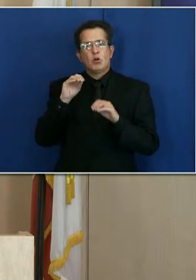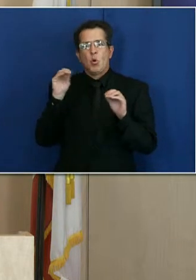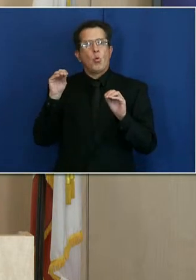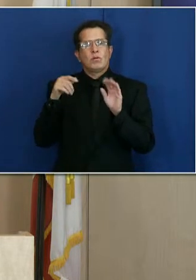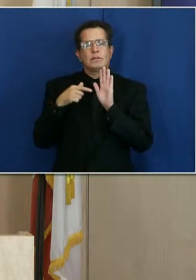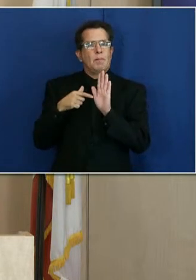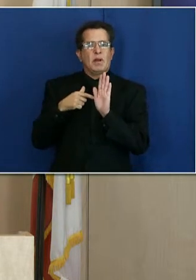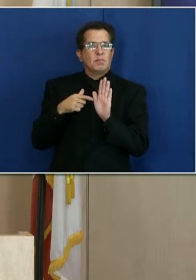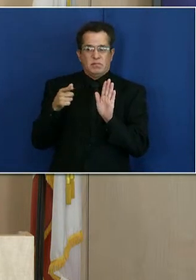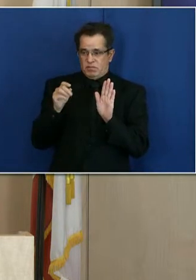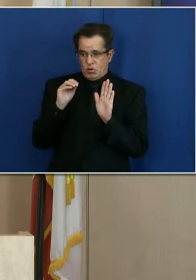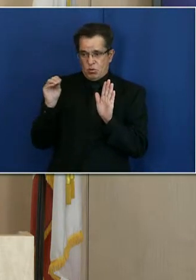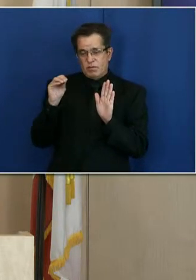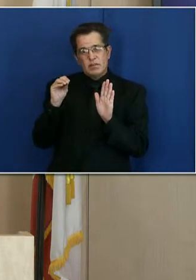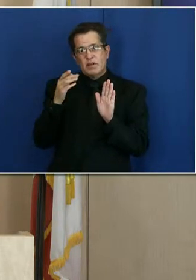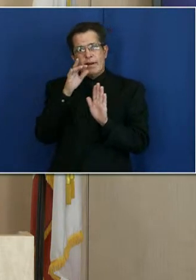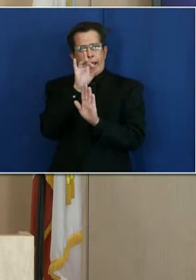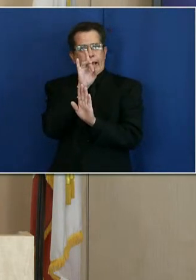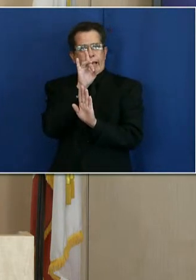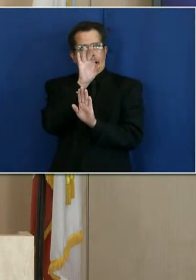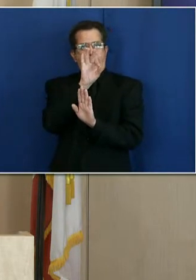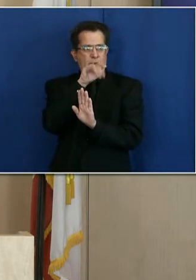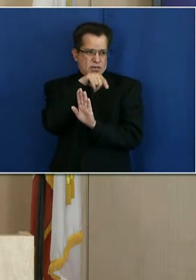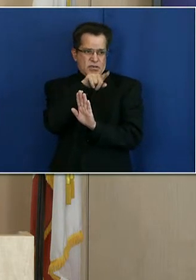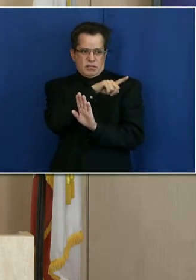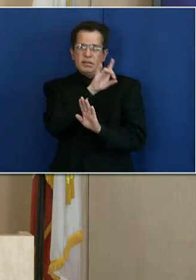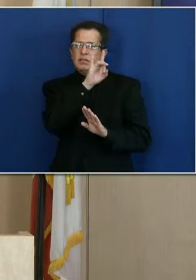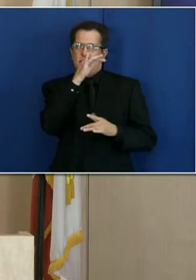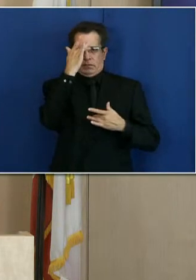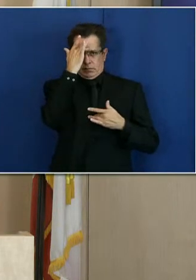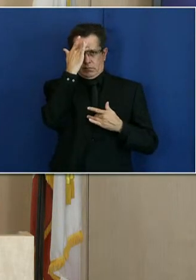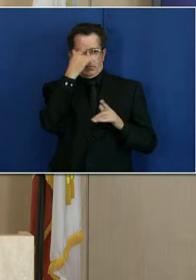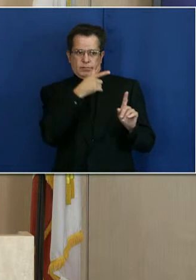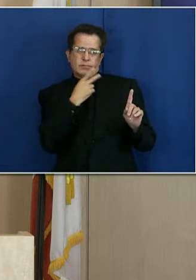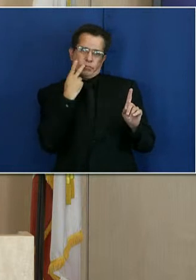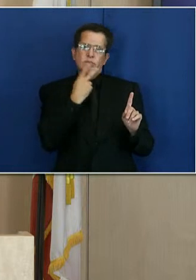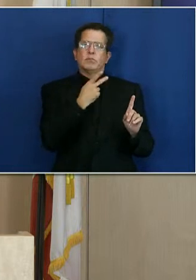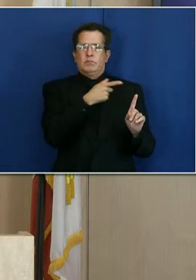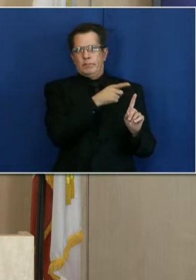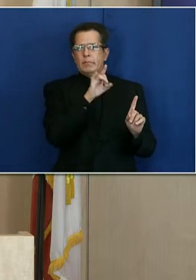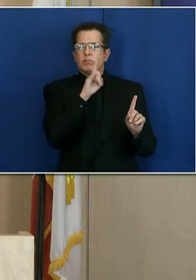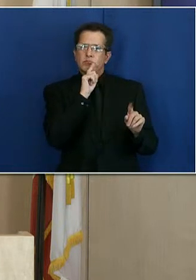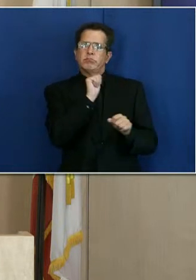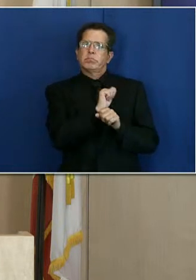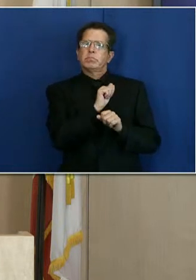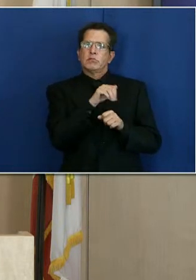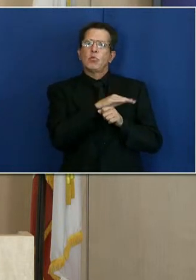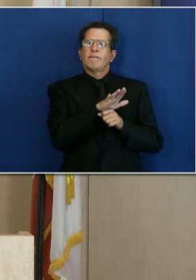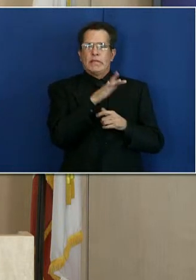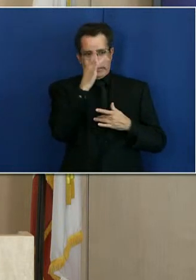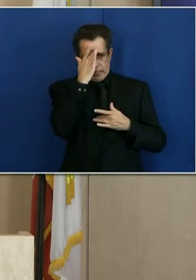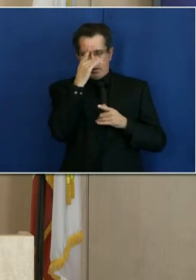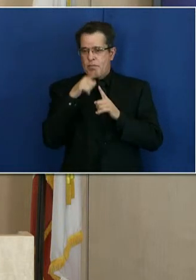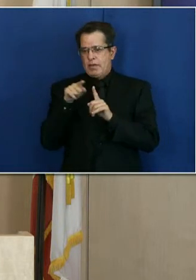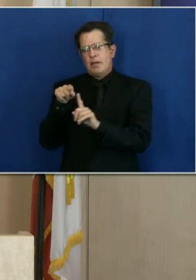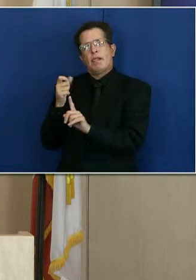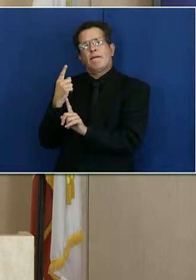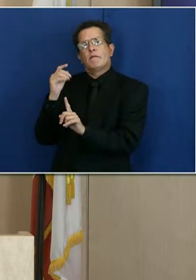symptoms. That is, so 89% actually had symptoms. We would expect, as some time goes by, to pick